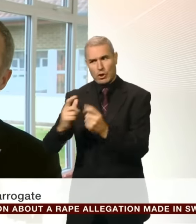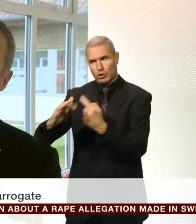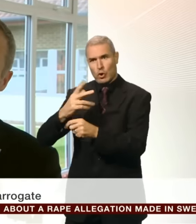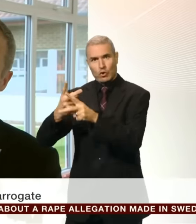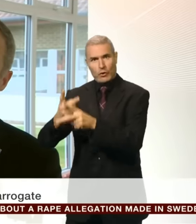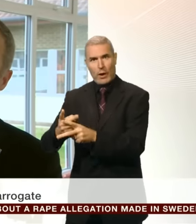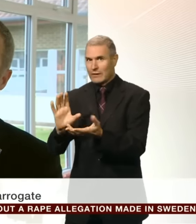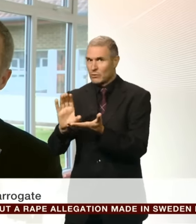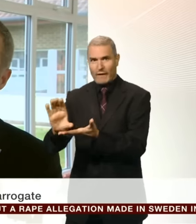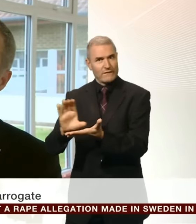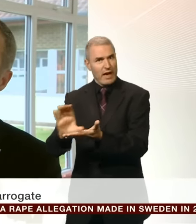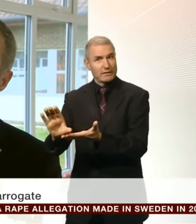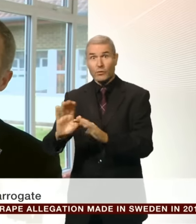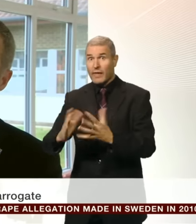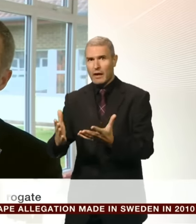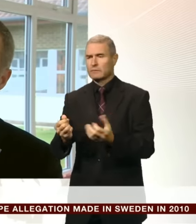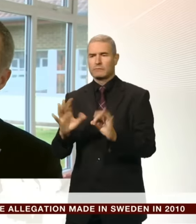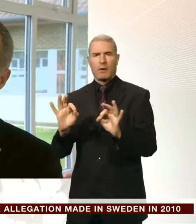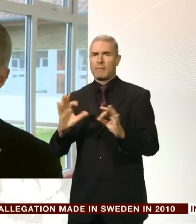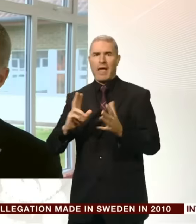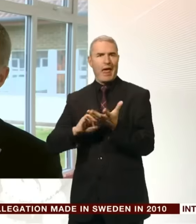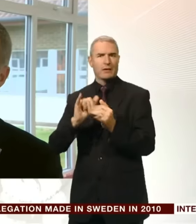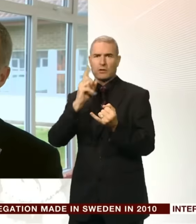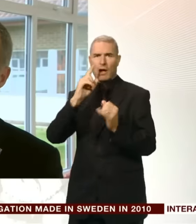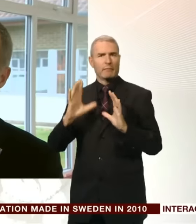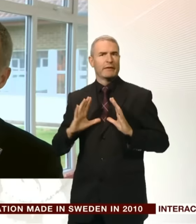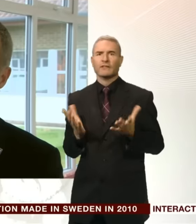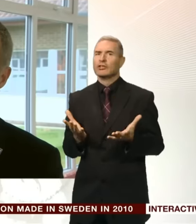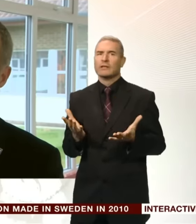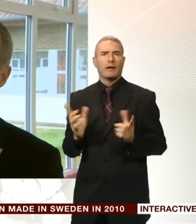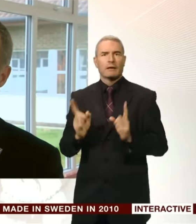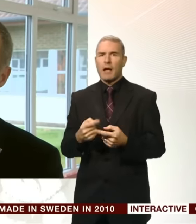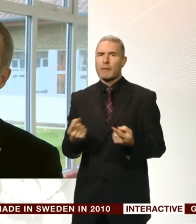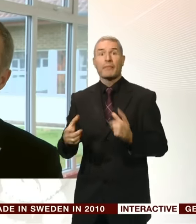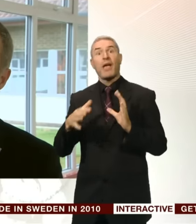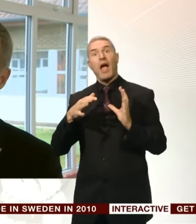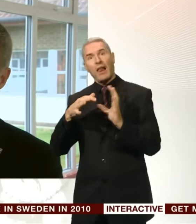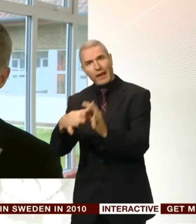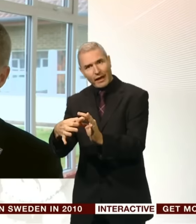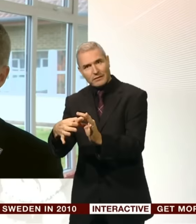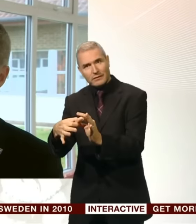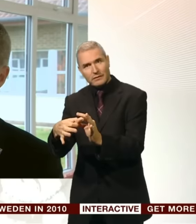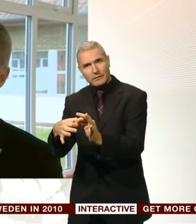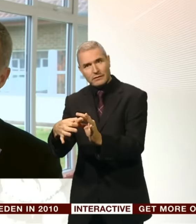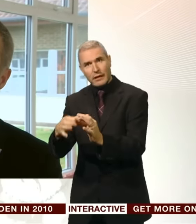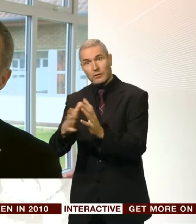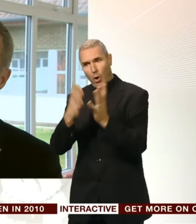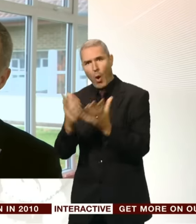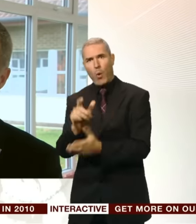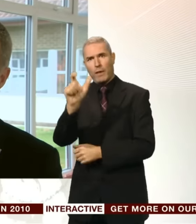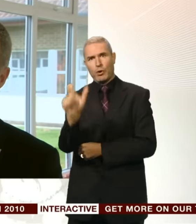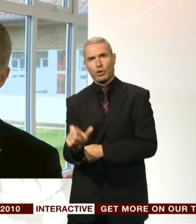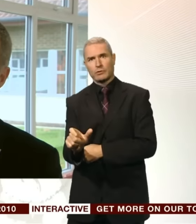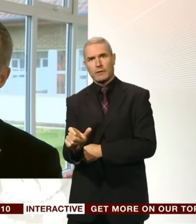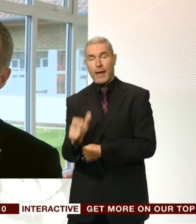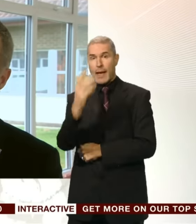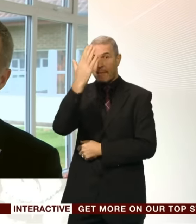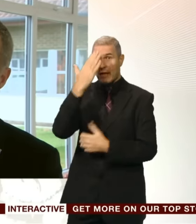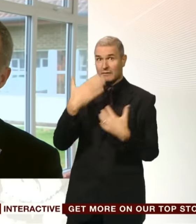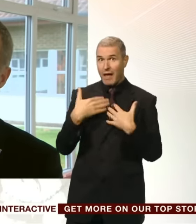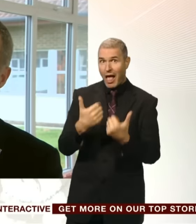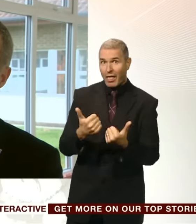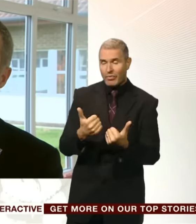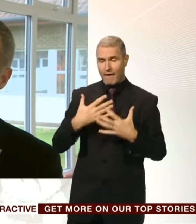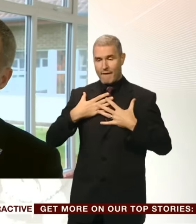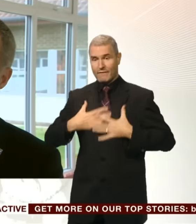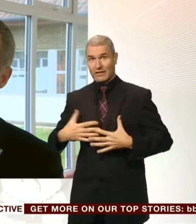forget about having a free NHS, because the two things are interlinked. It's about the whole person, their mental needs, their